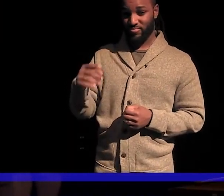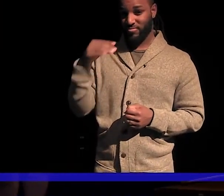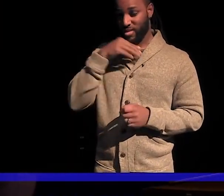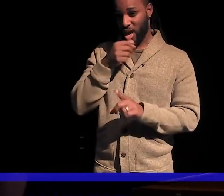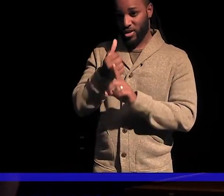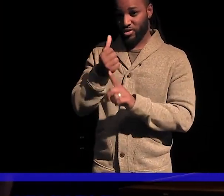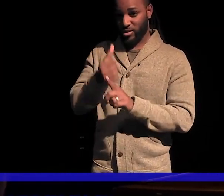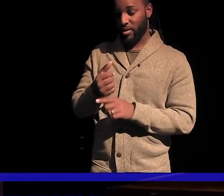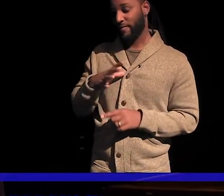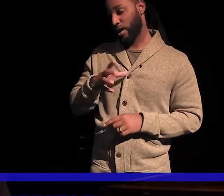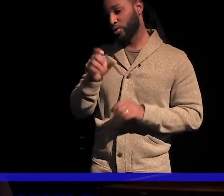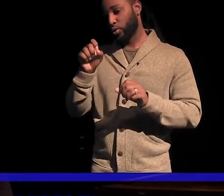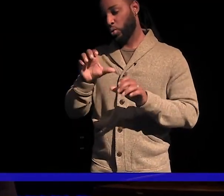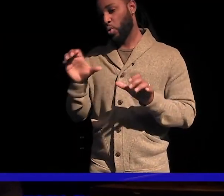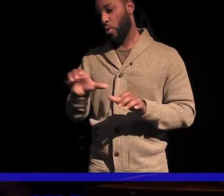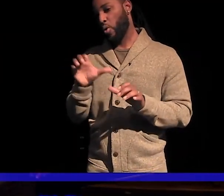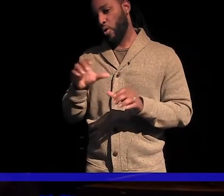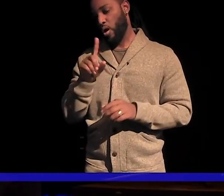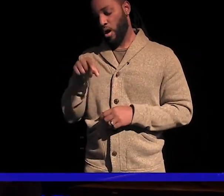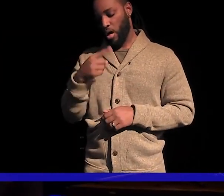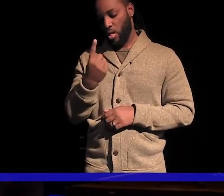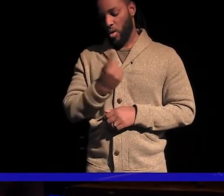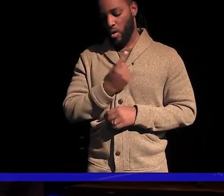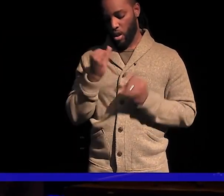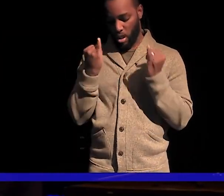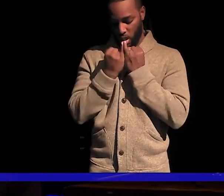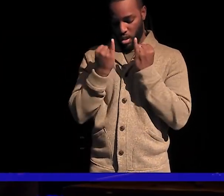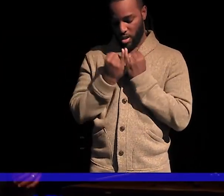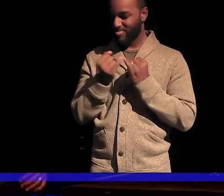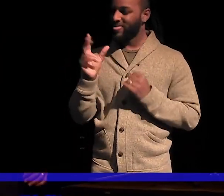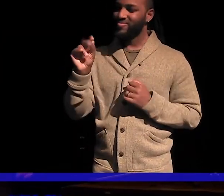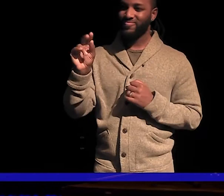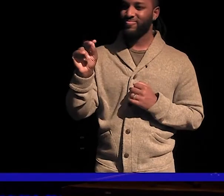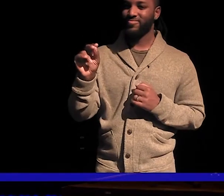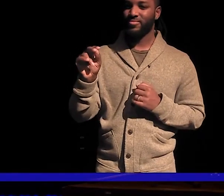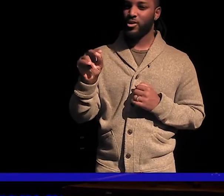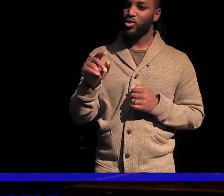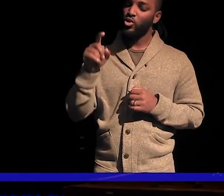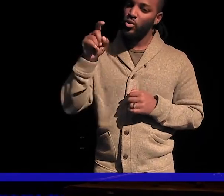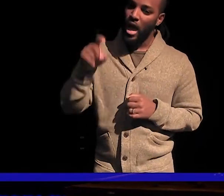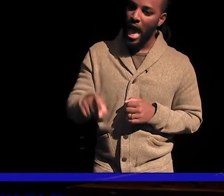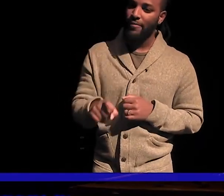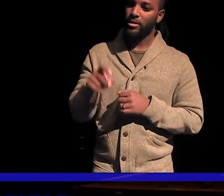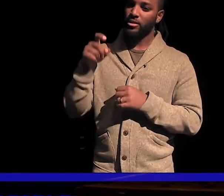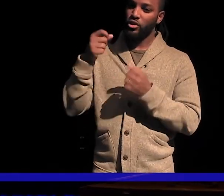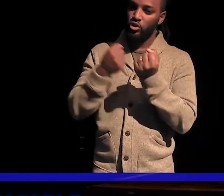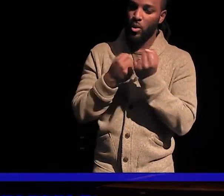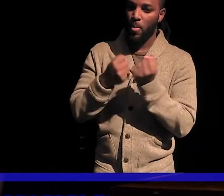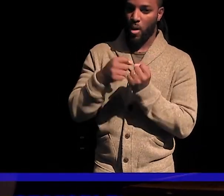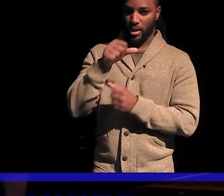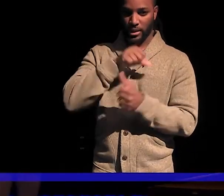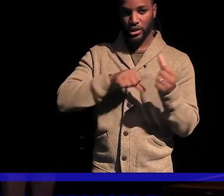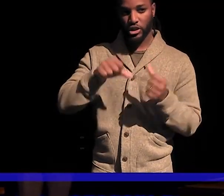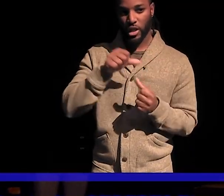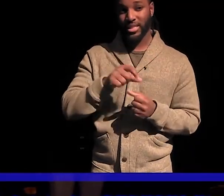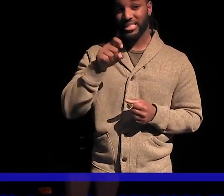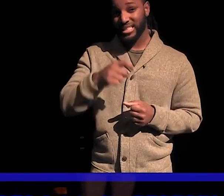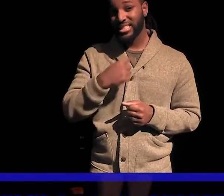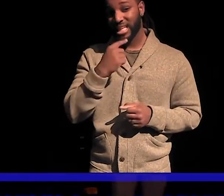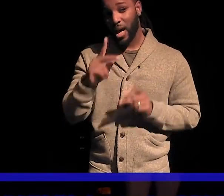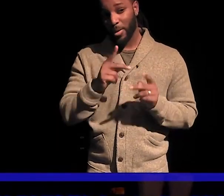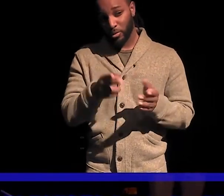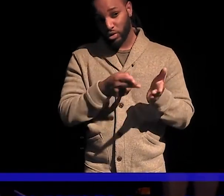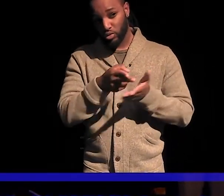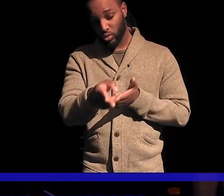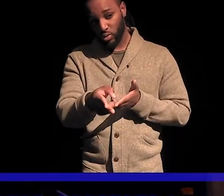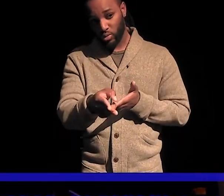That's what people that dealt drugs with me did. They would pat me on the back. They would never tell me the truth about my life. But it is not